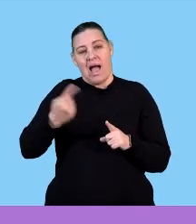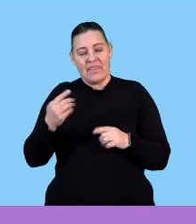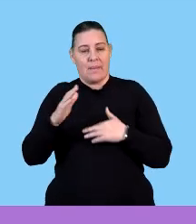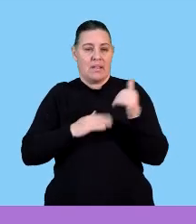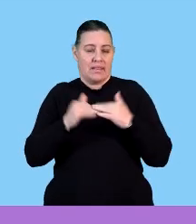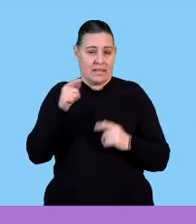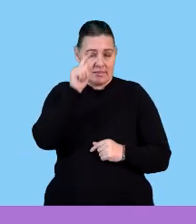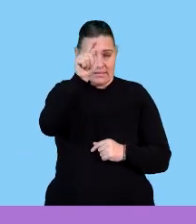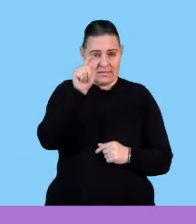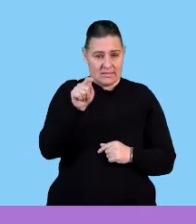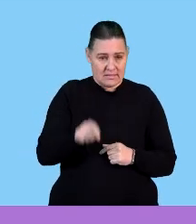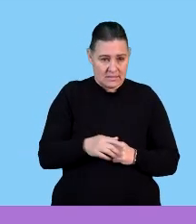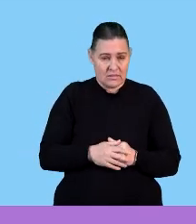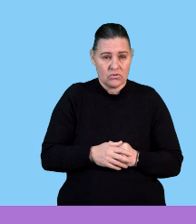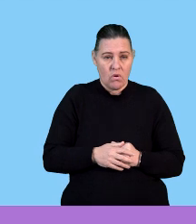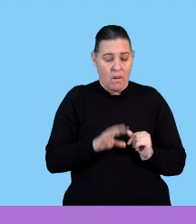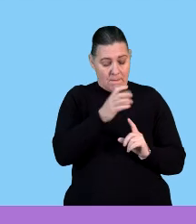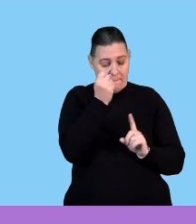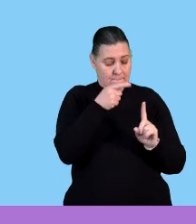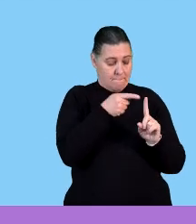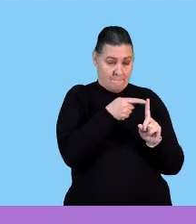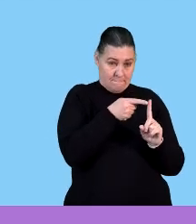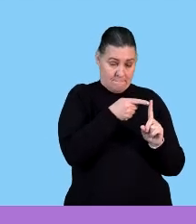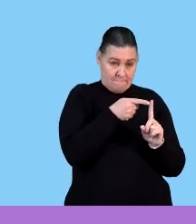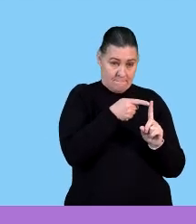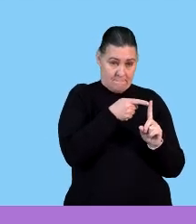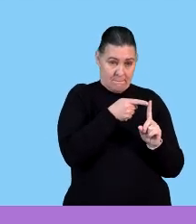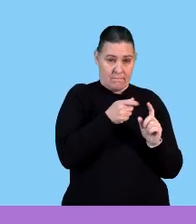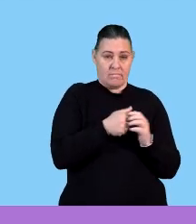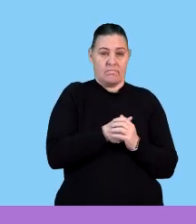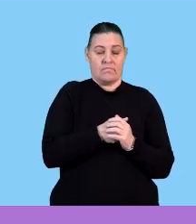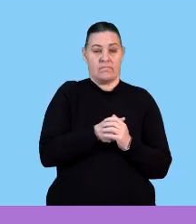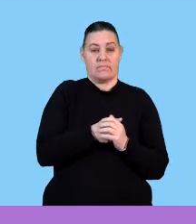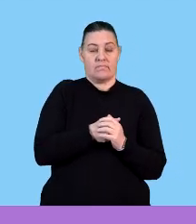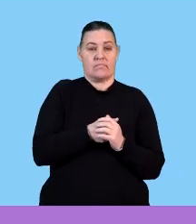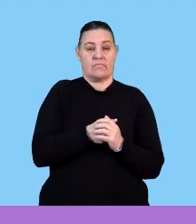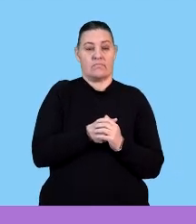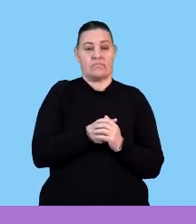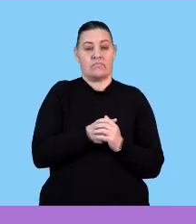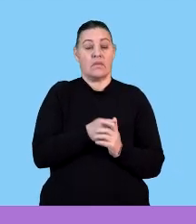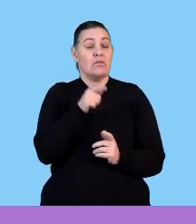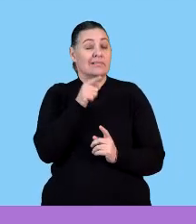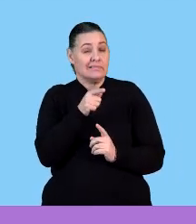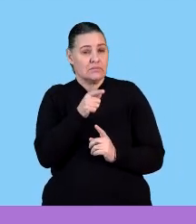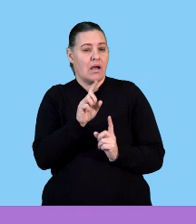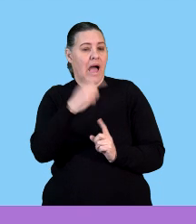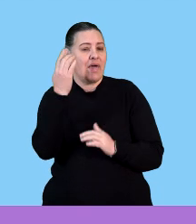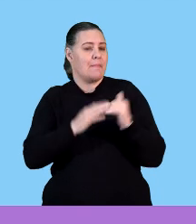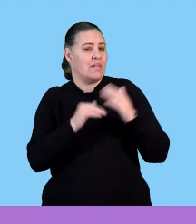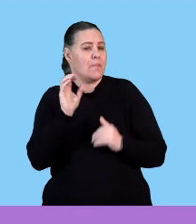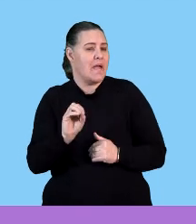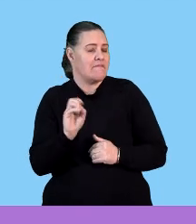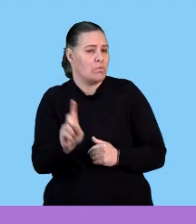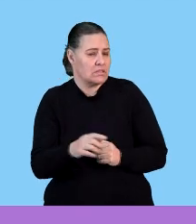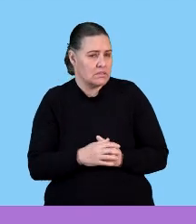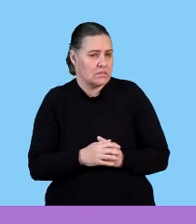other building. So we recognize the swimming pool there from the previous question. So in terms of that, what other buildings